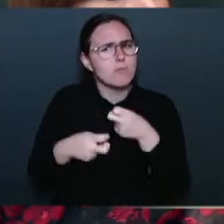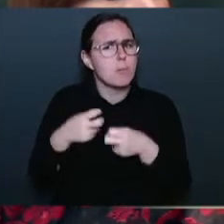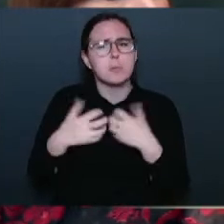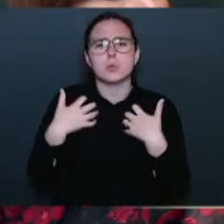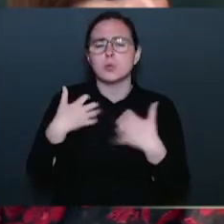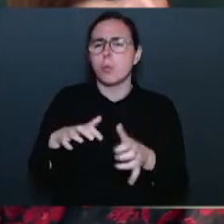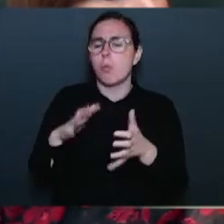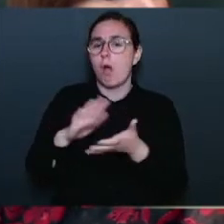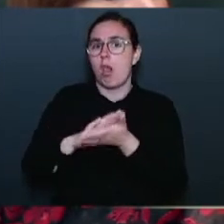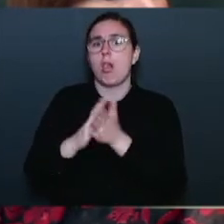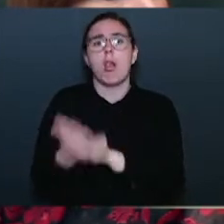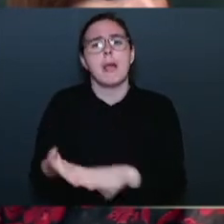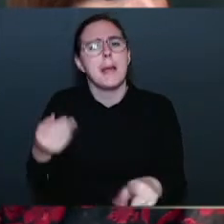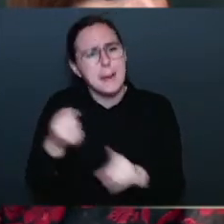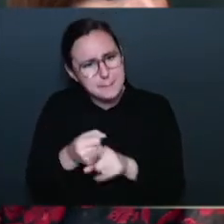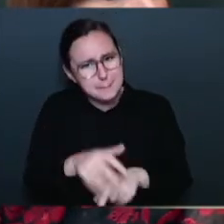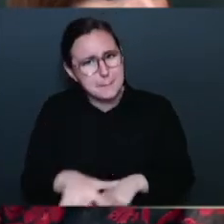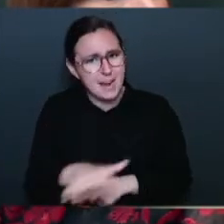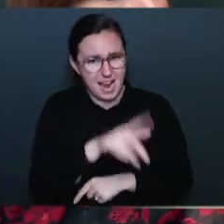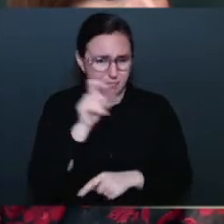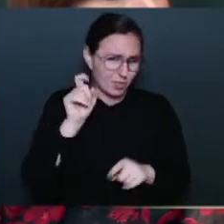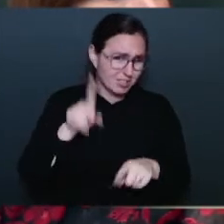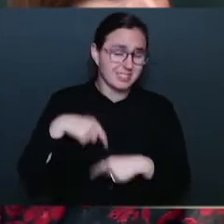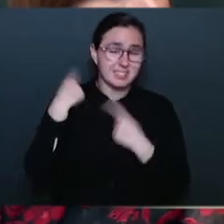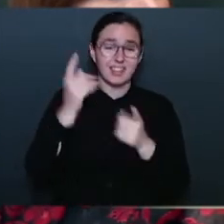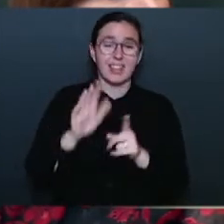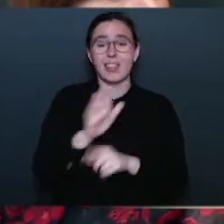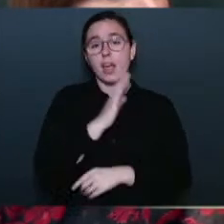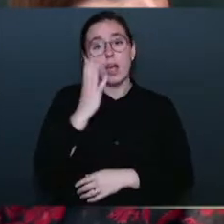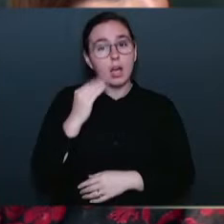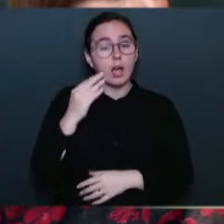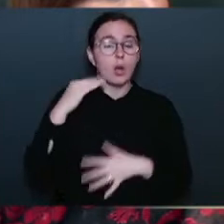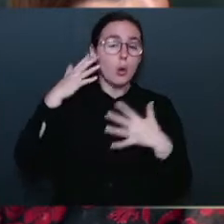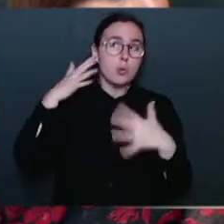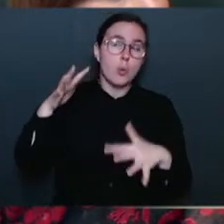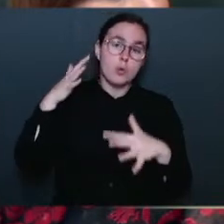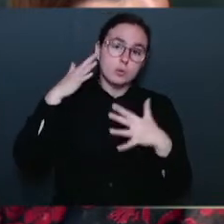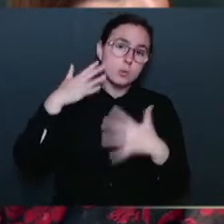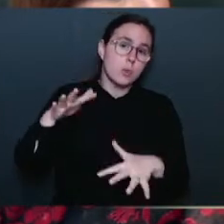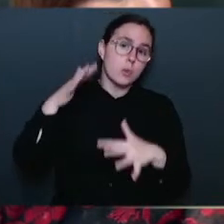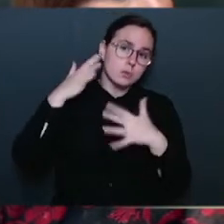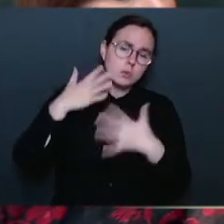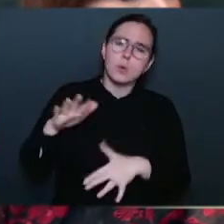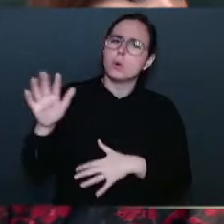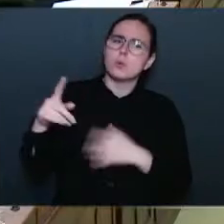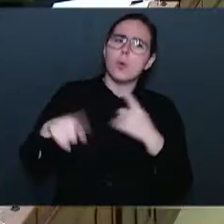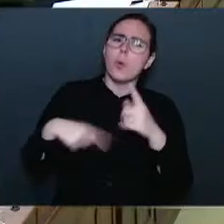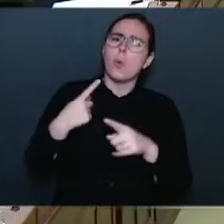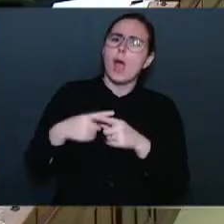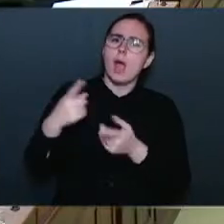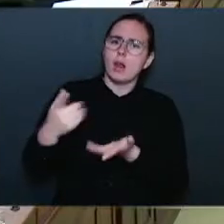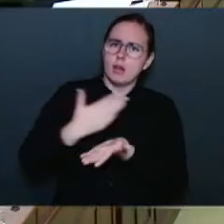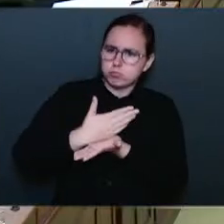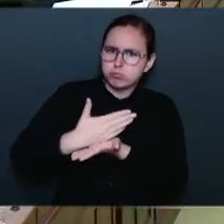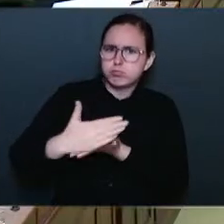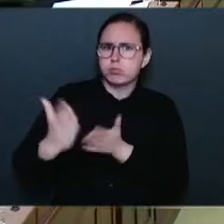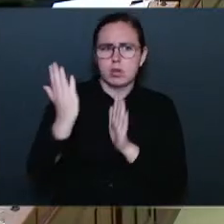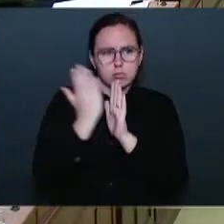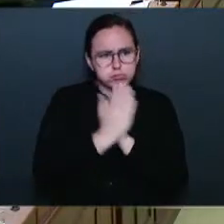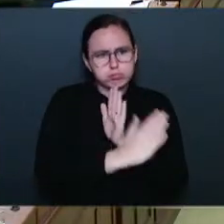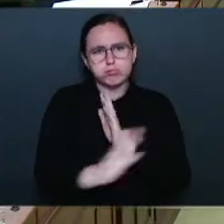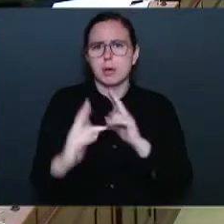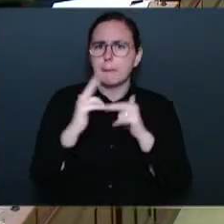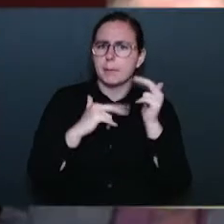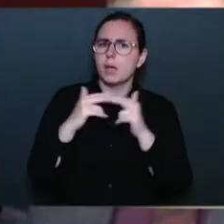minister of transportation and economic corridors when can we expect to see shovels in the ground and the overdue noise attenuation built the honorable minister